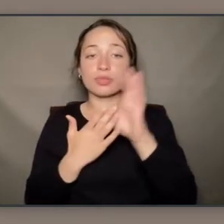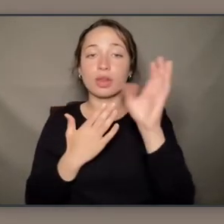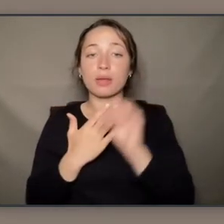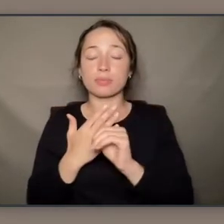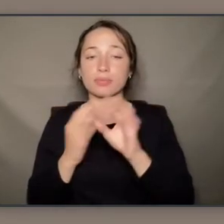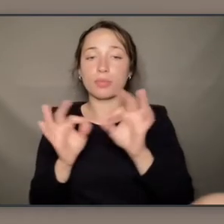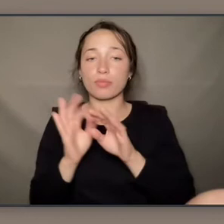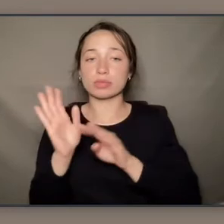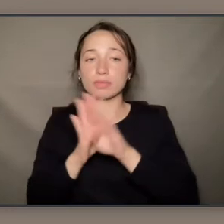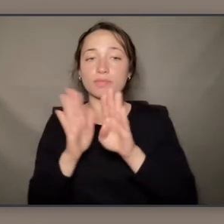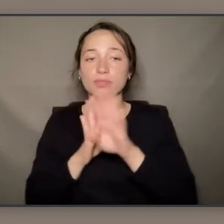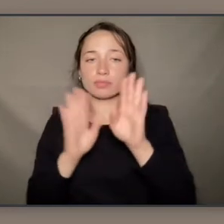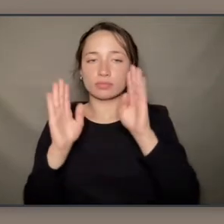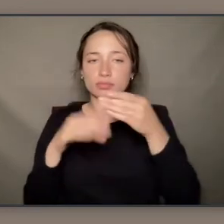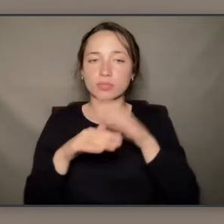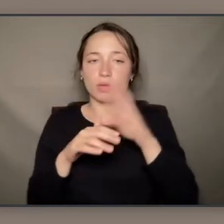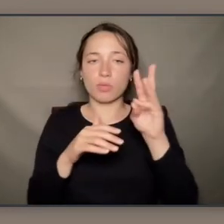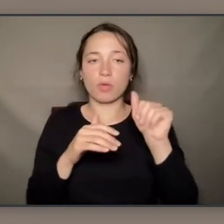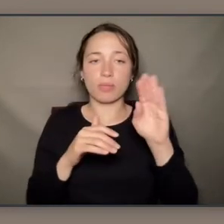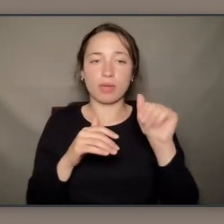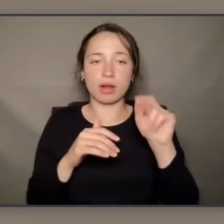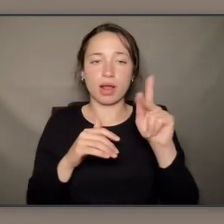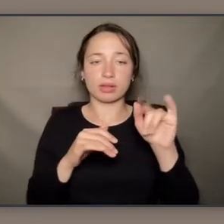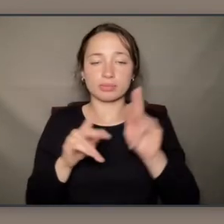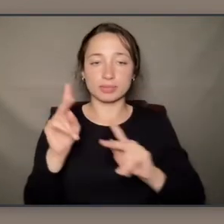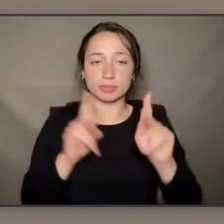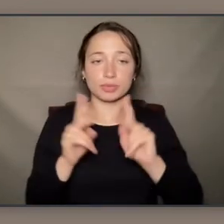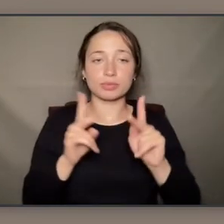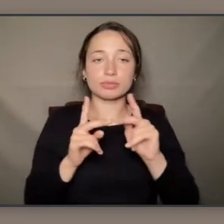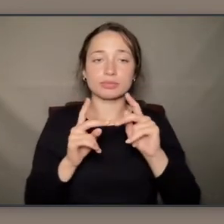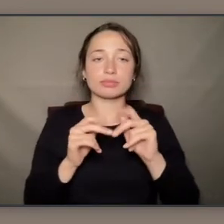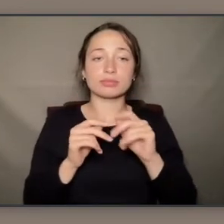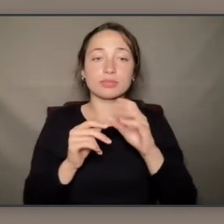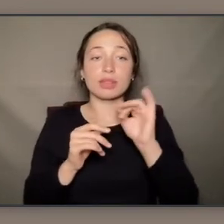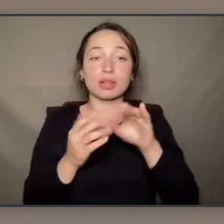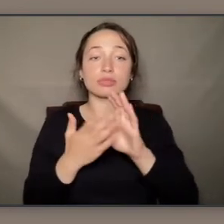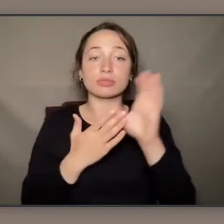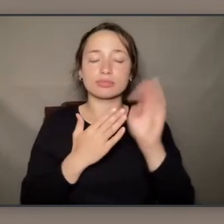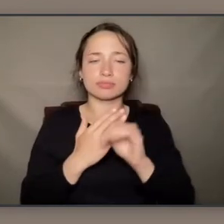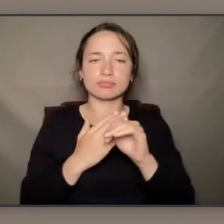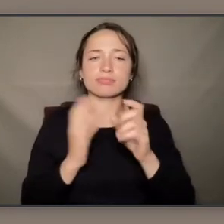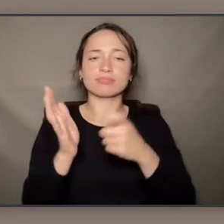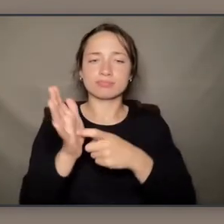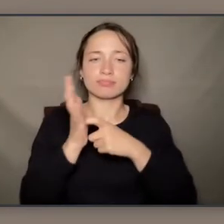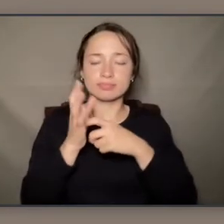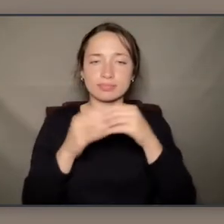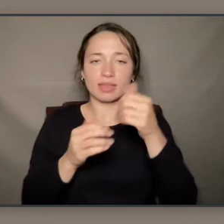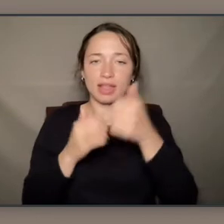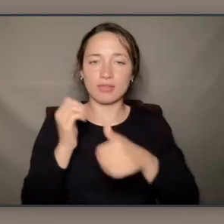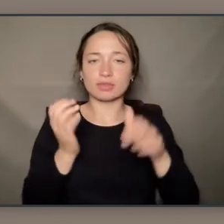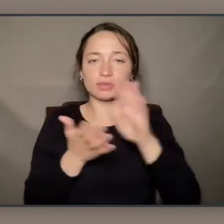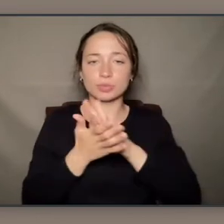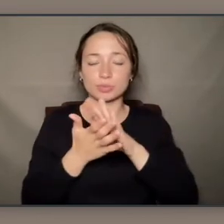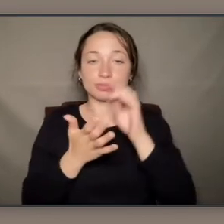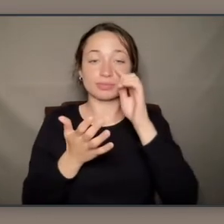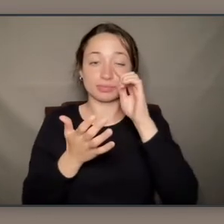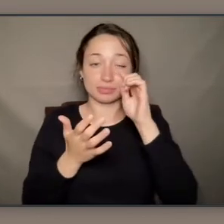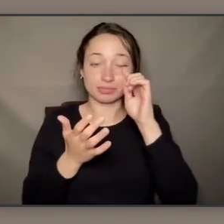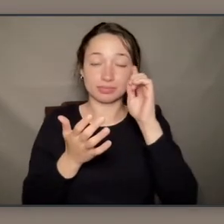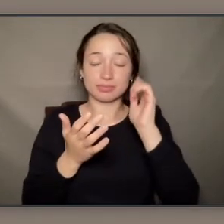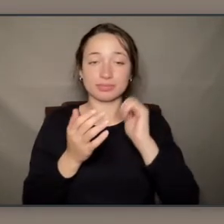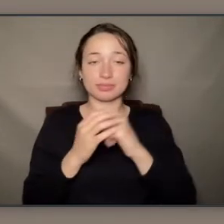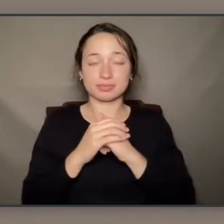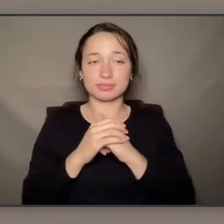was developed that focused specifically on Wabanaki people, and that curriculum was mandated to be in